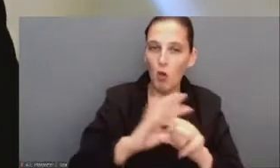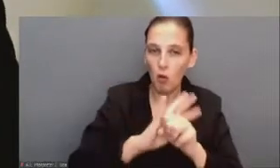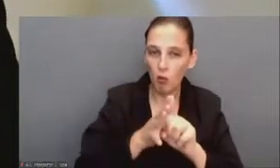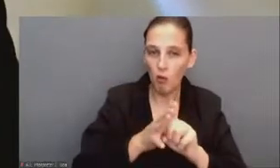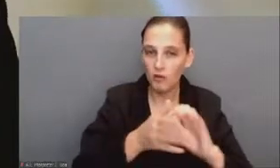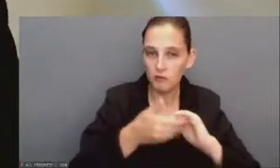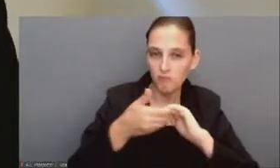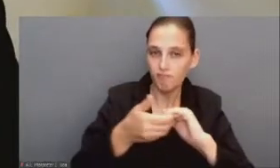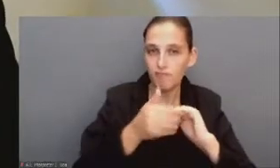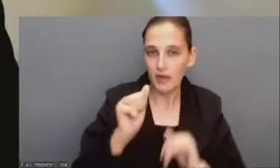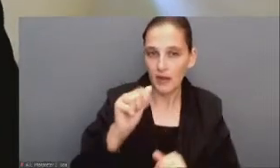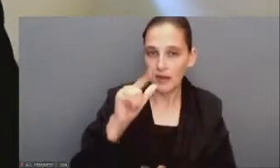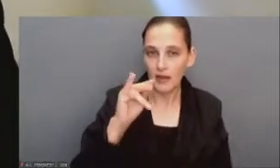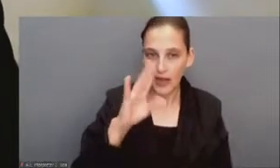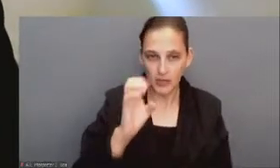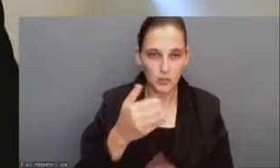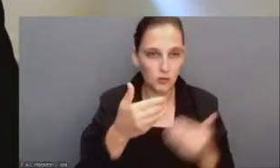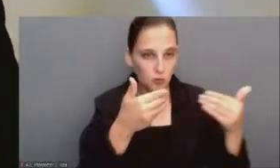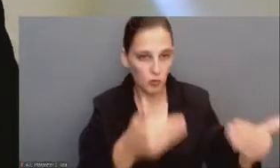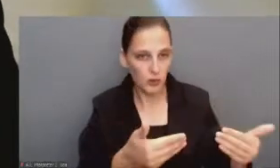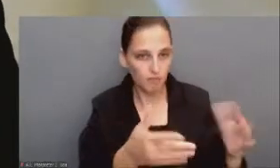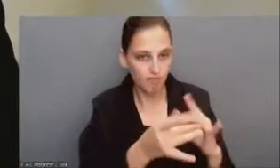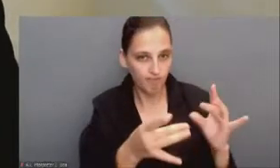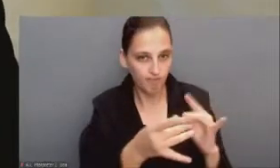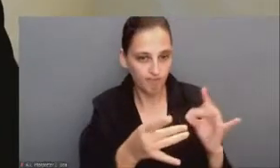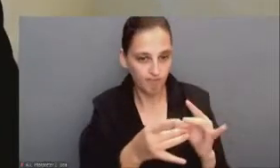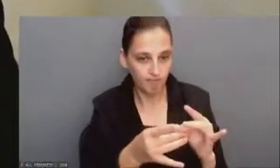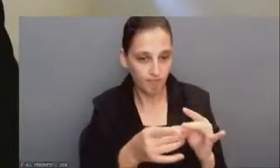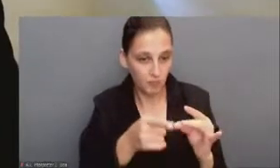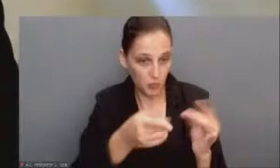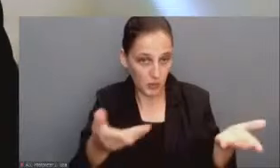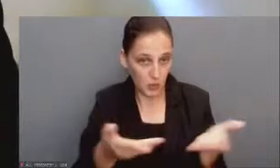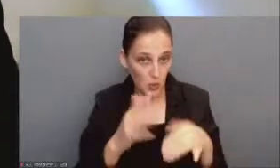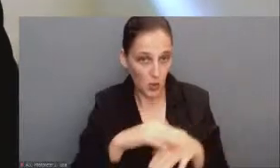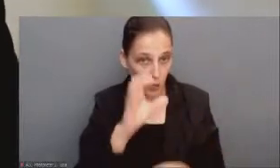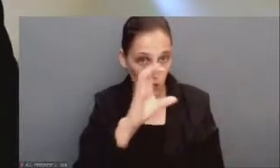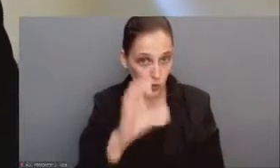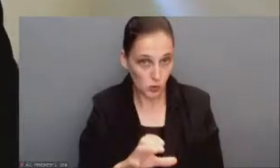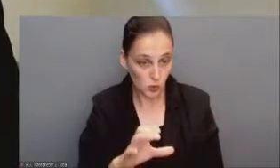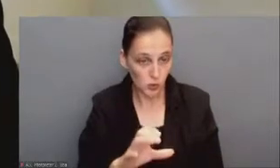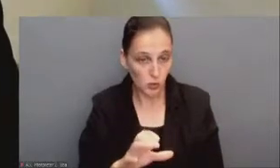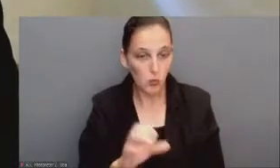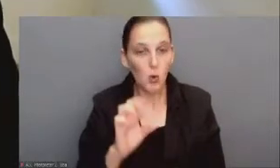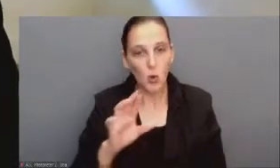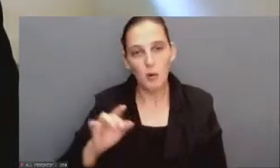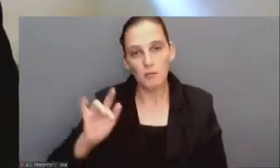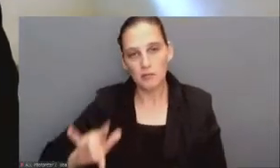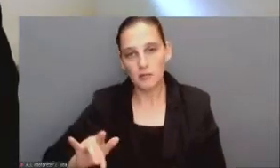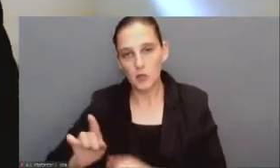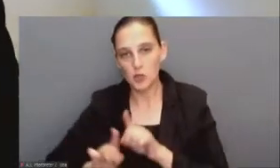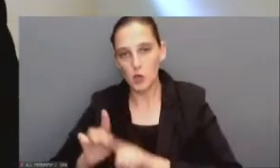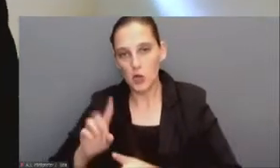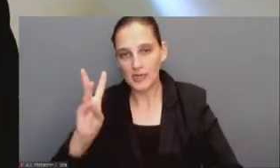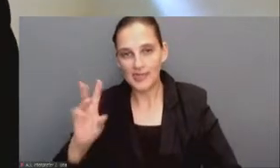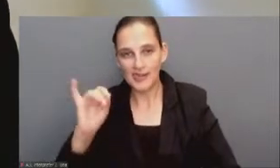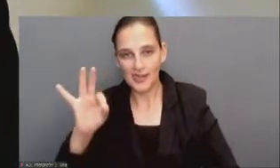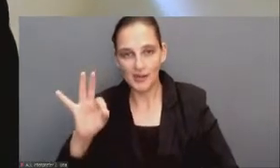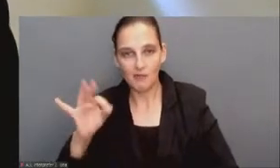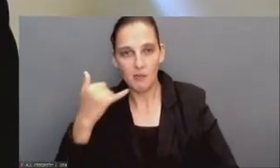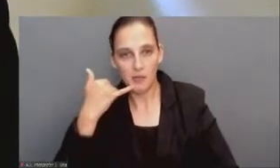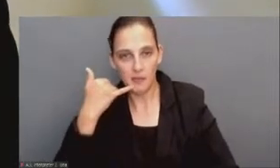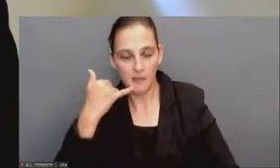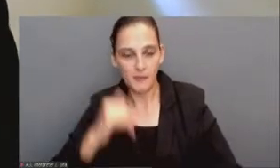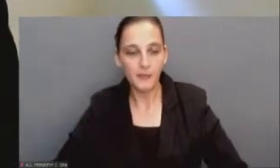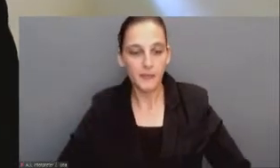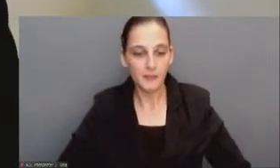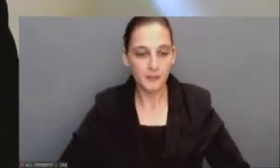Please go ahead and unmute yourself if you are on Zoom, or star 6 if you're on the phone.